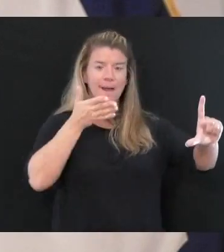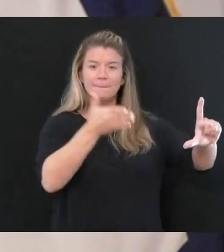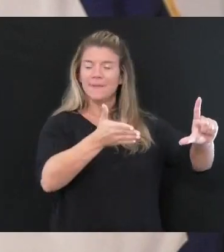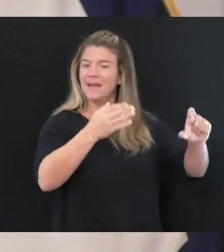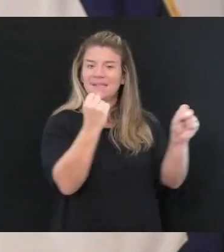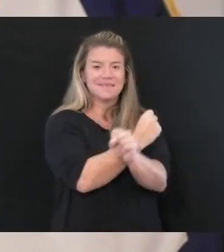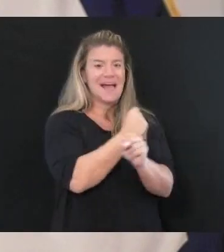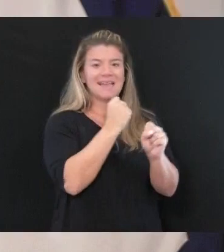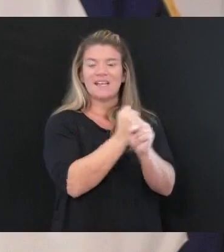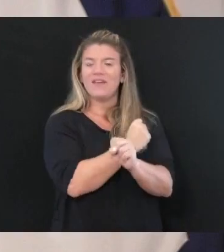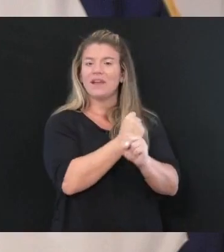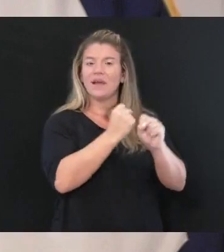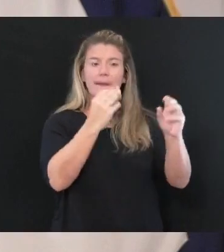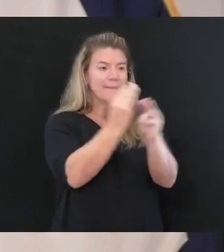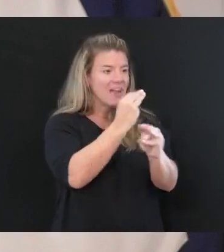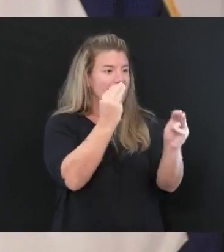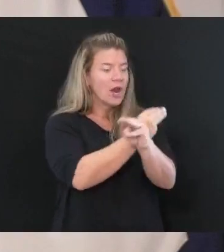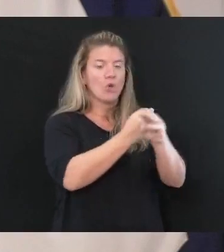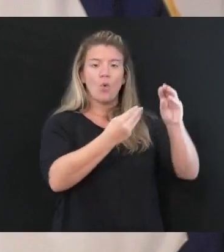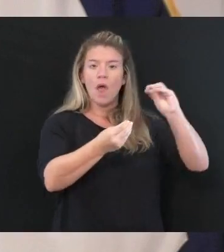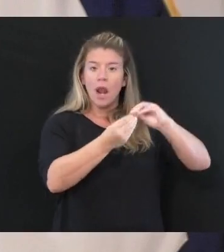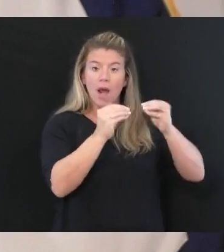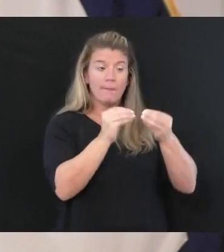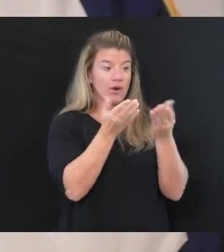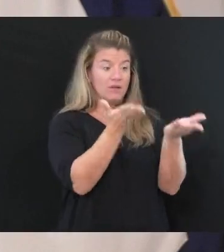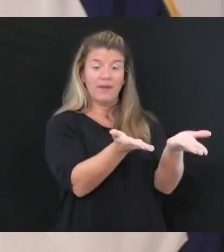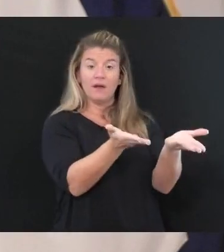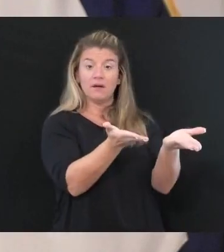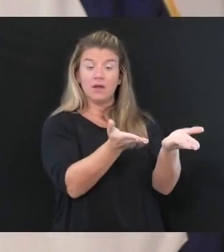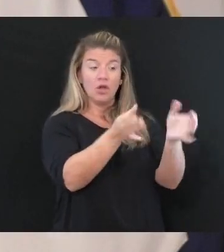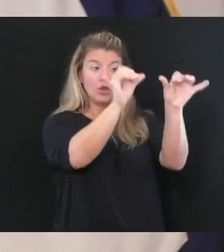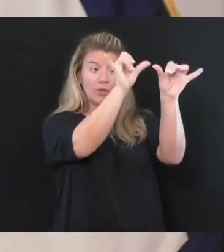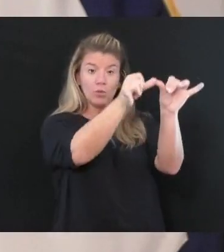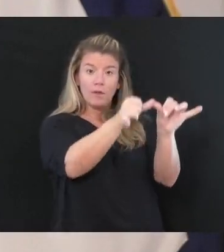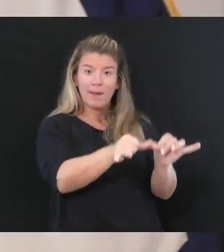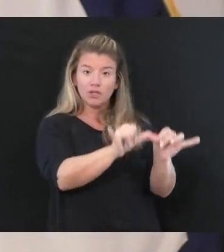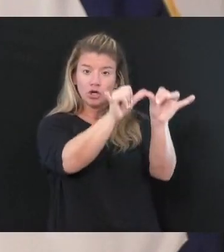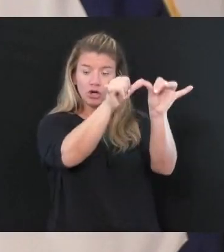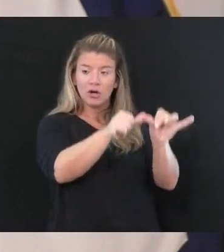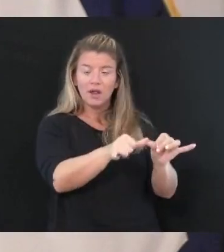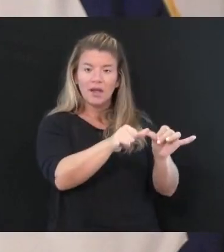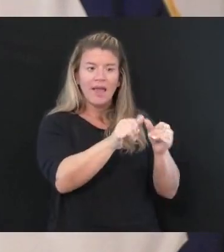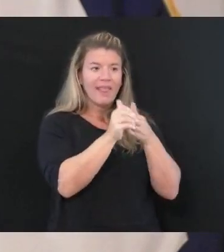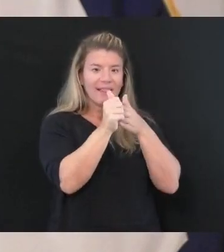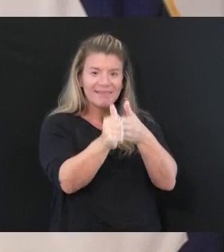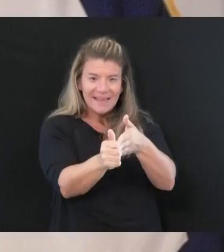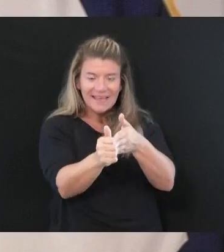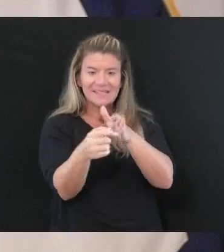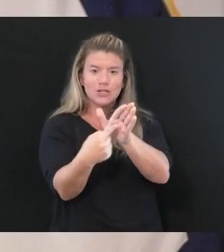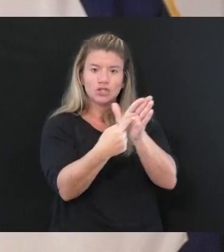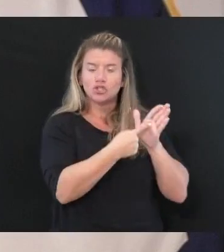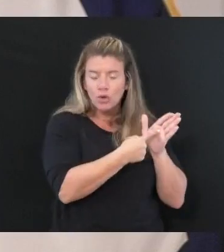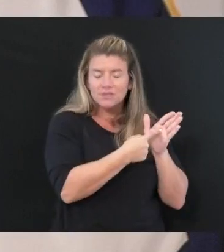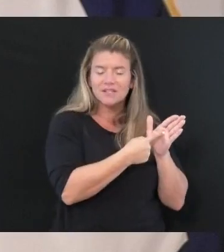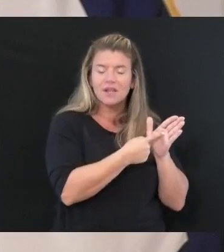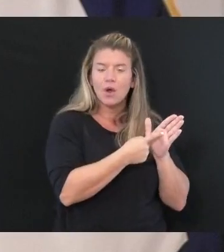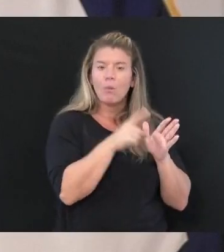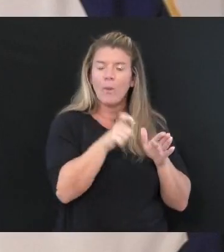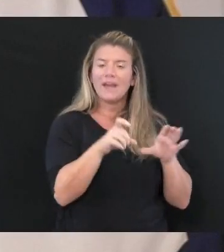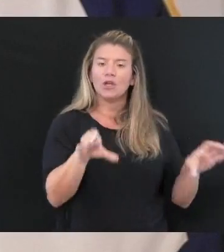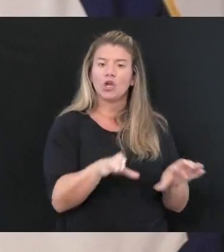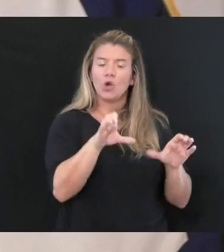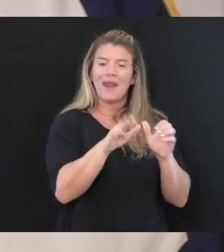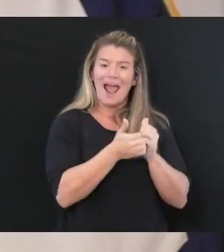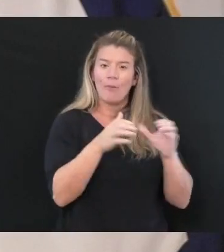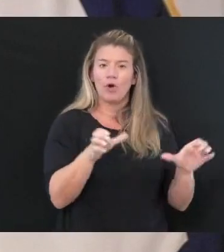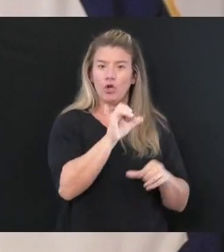number in order to be able to measure us, that leads us and dictates to us what we're going to do and how we're